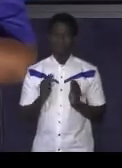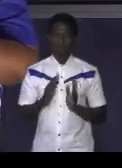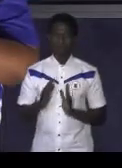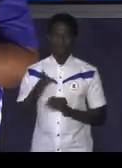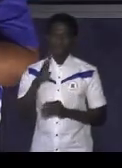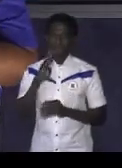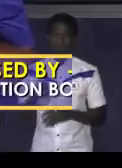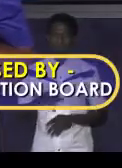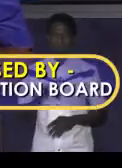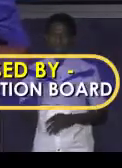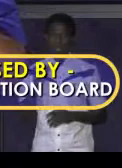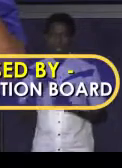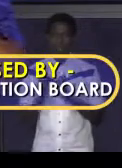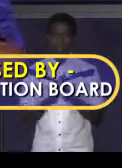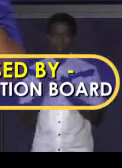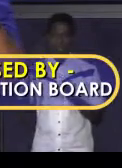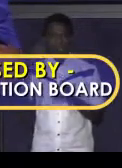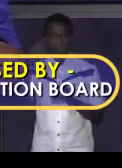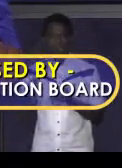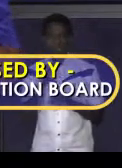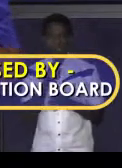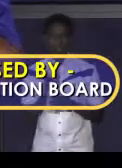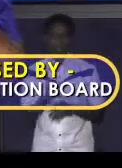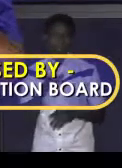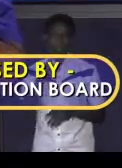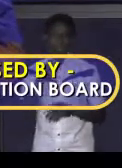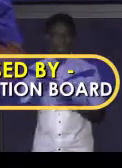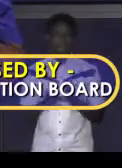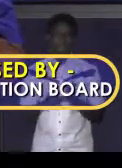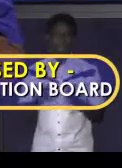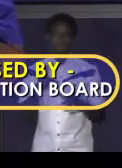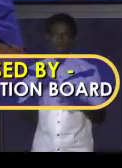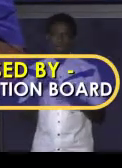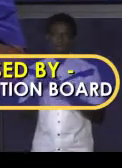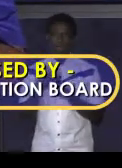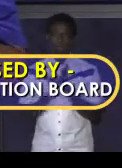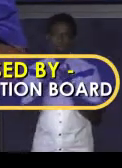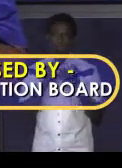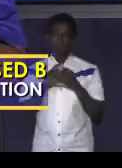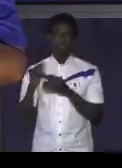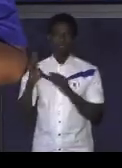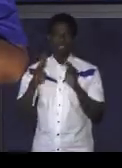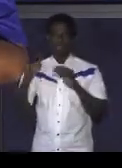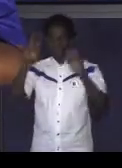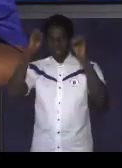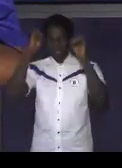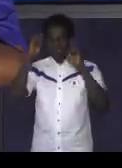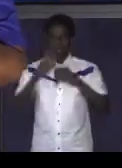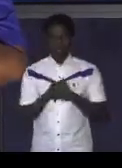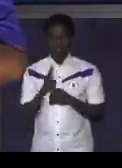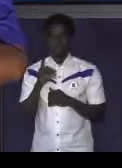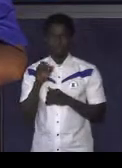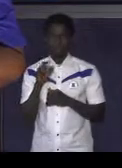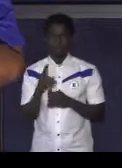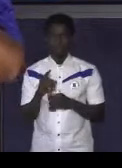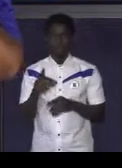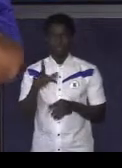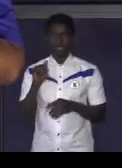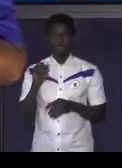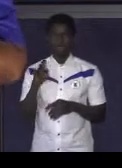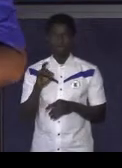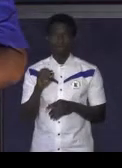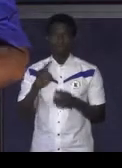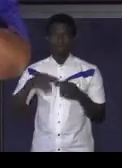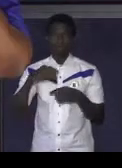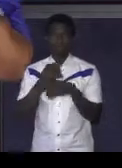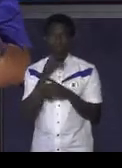by Lagos State Government and packaged by Lagos State Universal Basic Education Board, LASUBEB. The aim